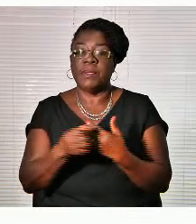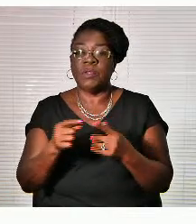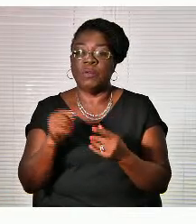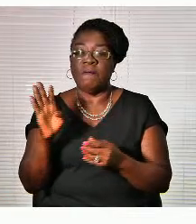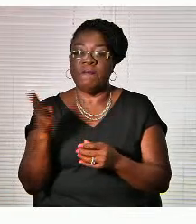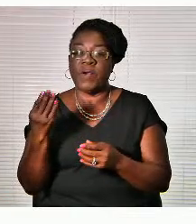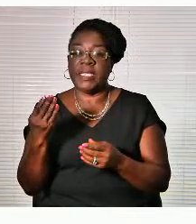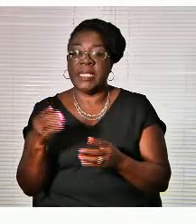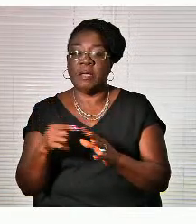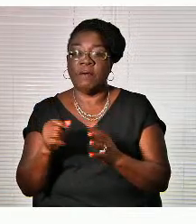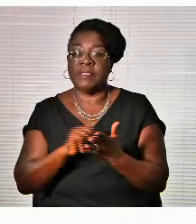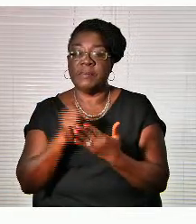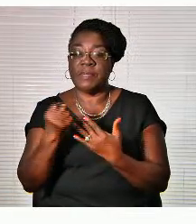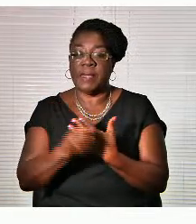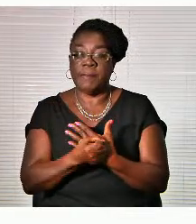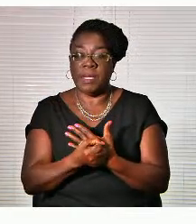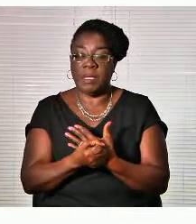September.